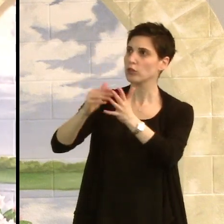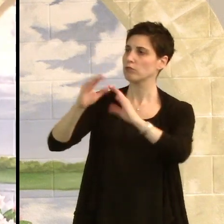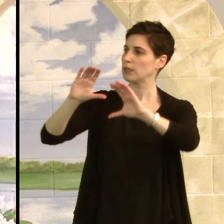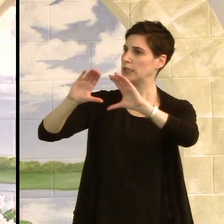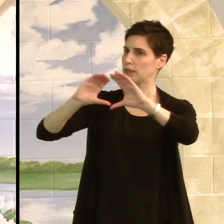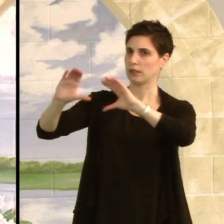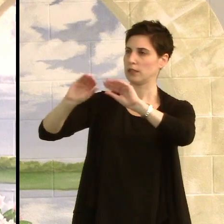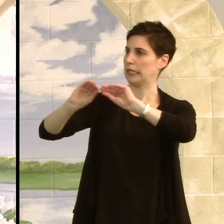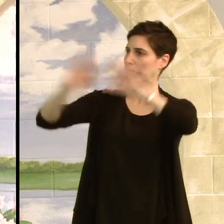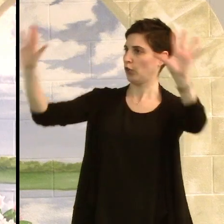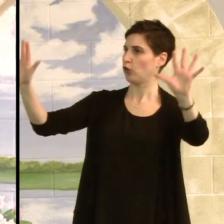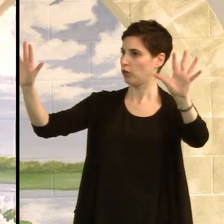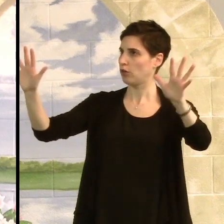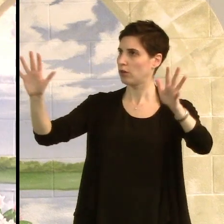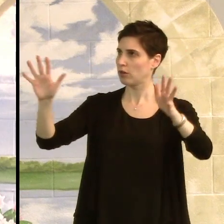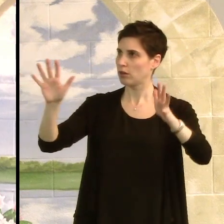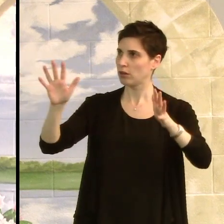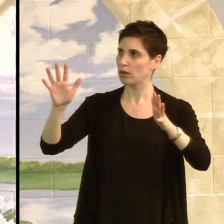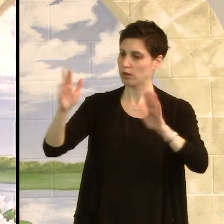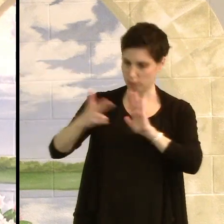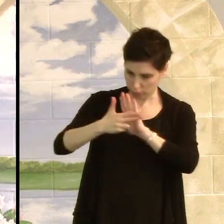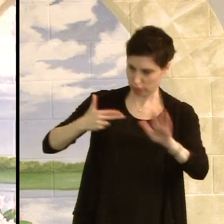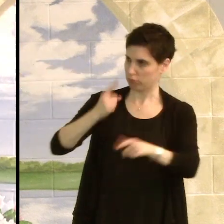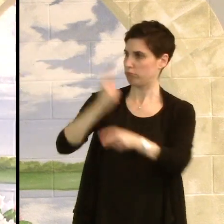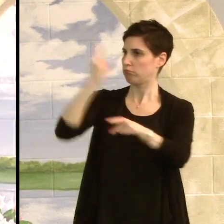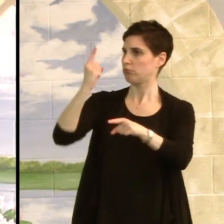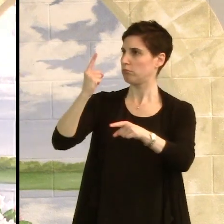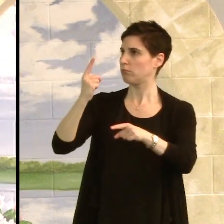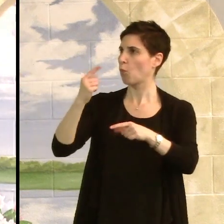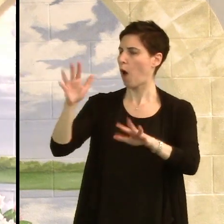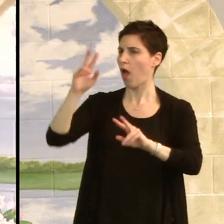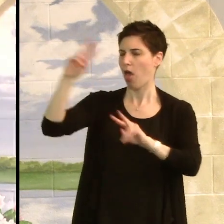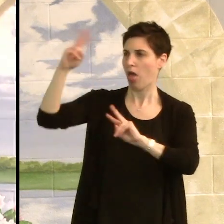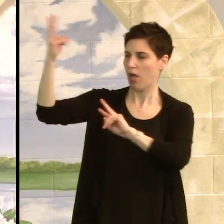reduction of the misdiagnosis of the disease.